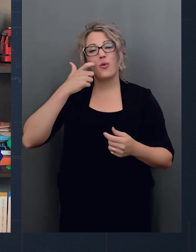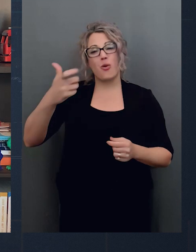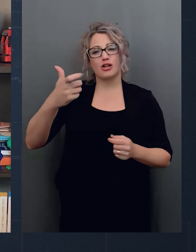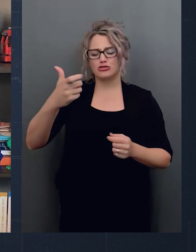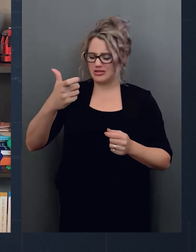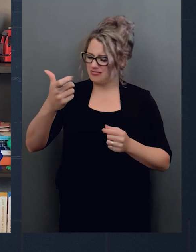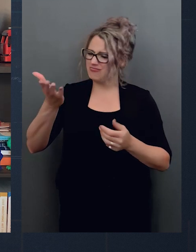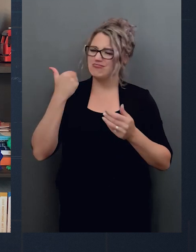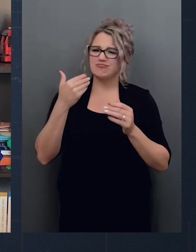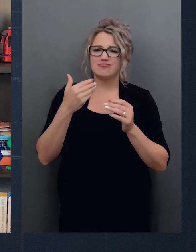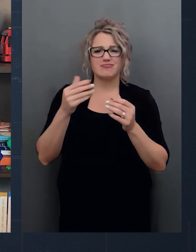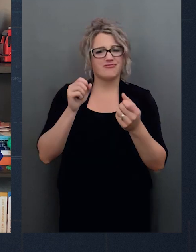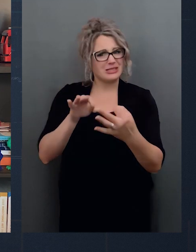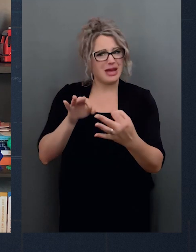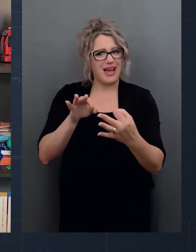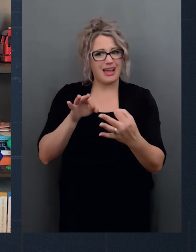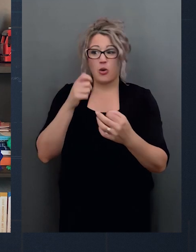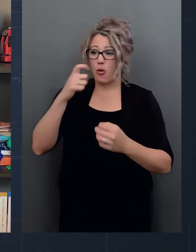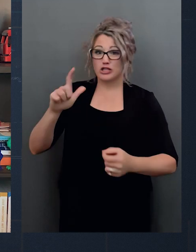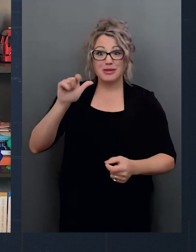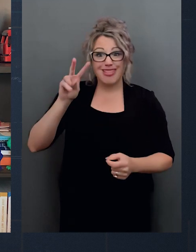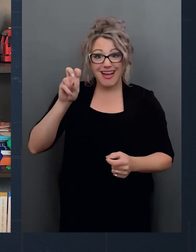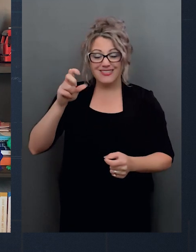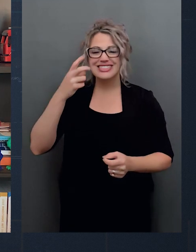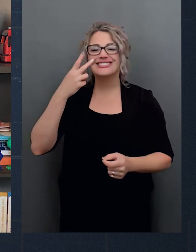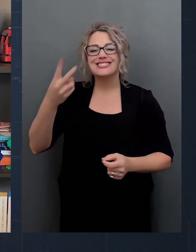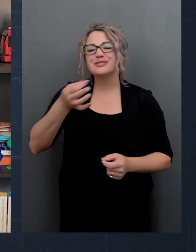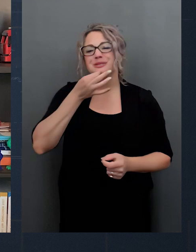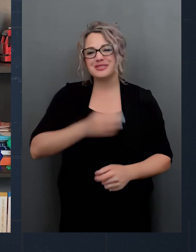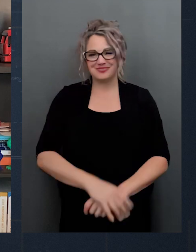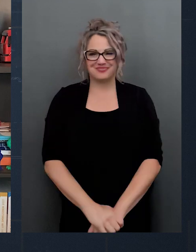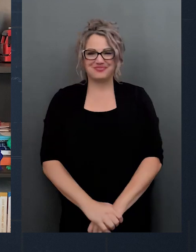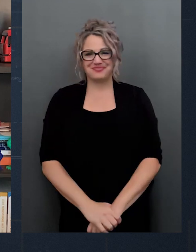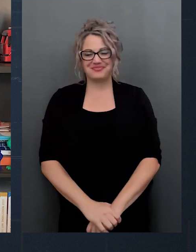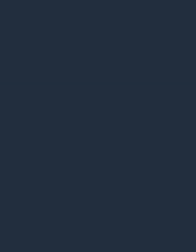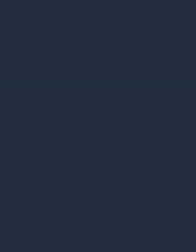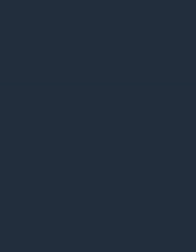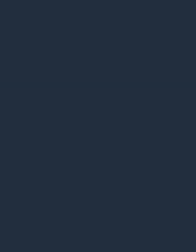Thank you so much for watching. Keep the feedback coming. Tune in live, and we'll see you again soon.